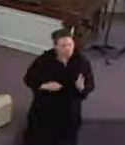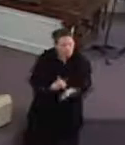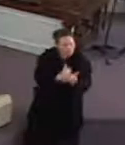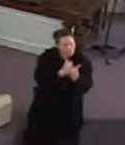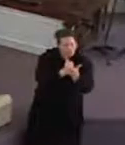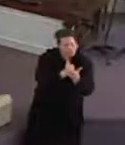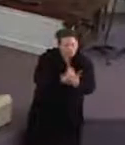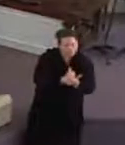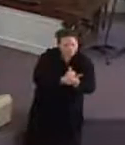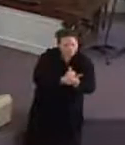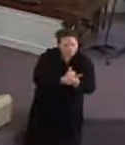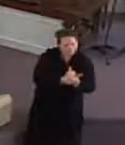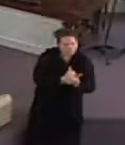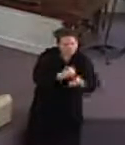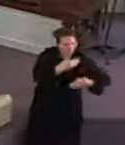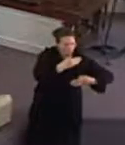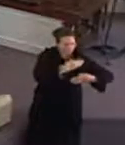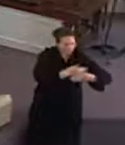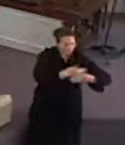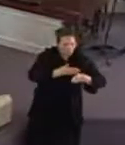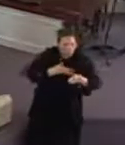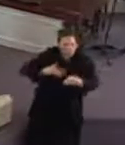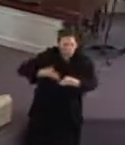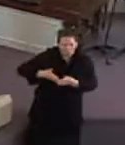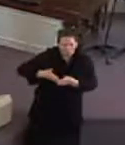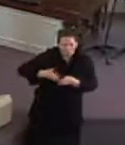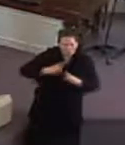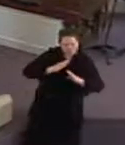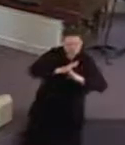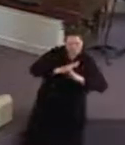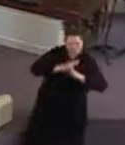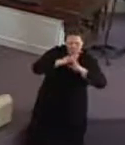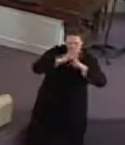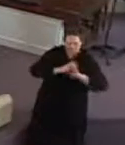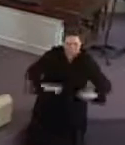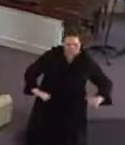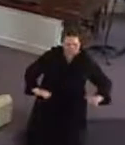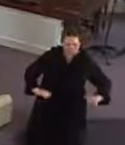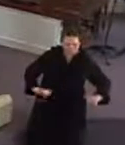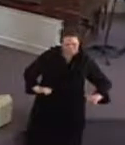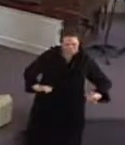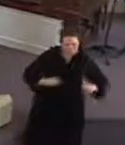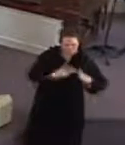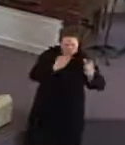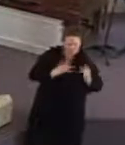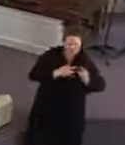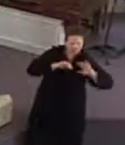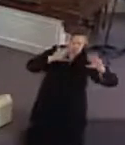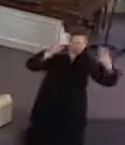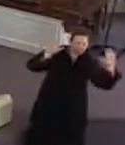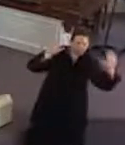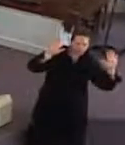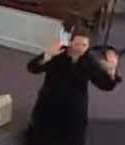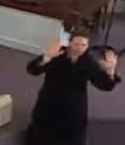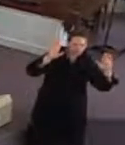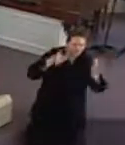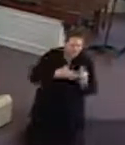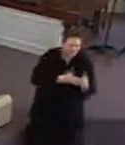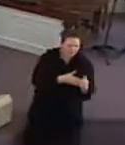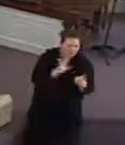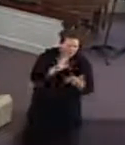be broken down. Help us today, Lord, to make ourselves available to your Spirit. God, that we would, Lord, be led of